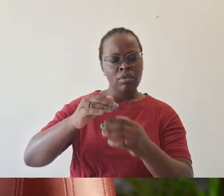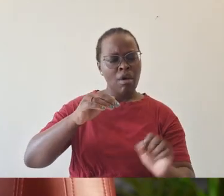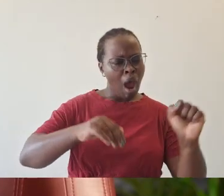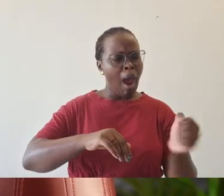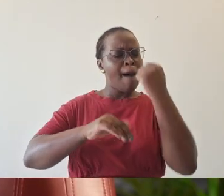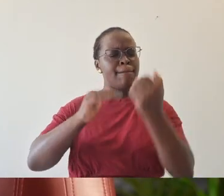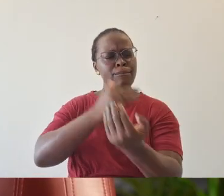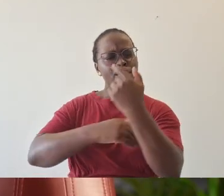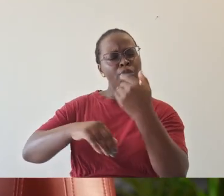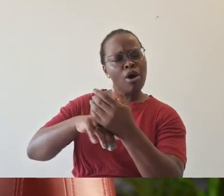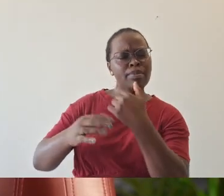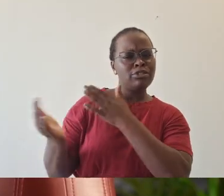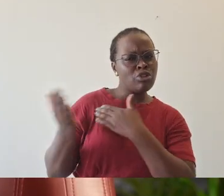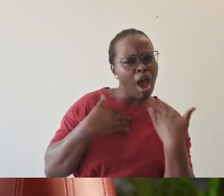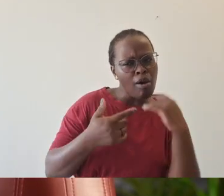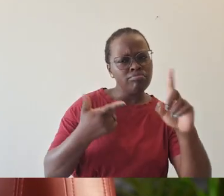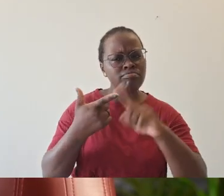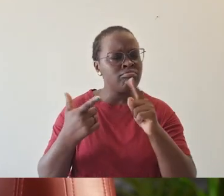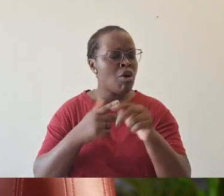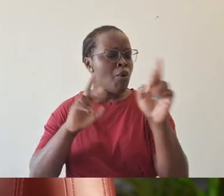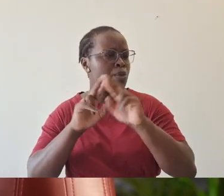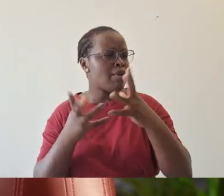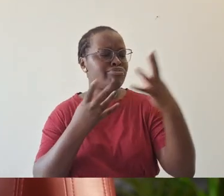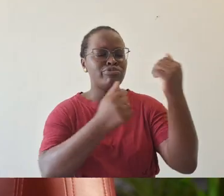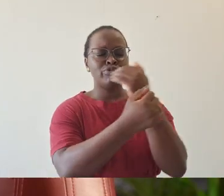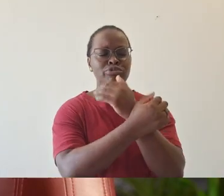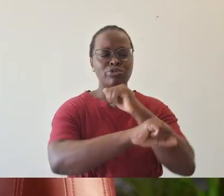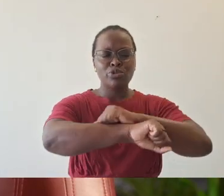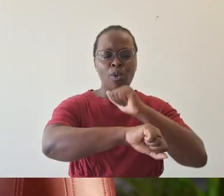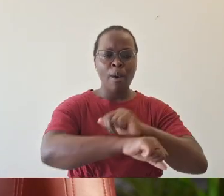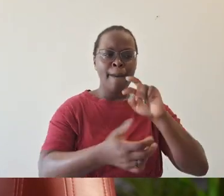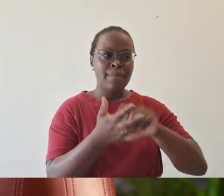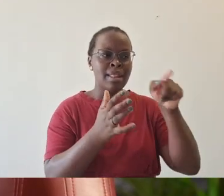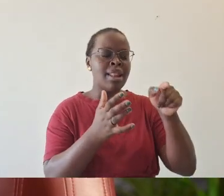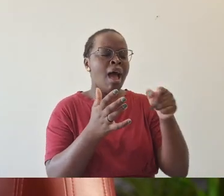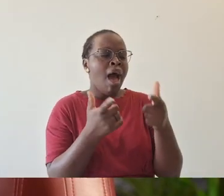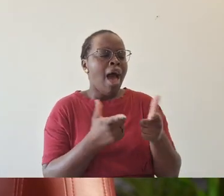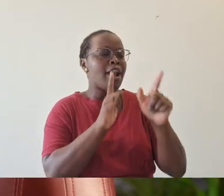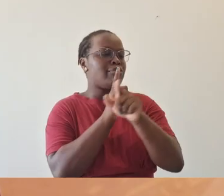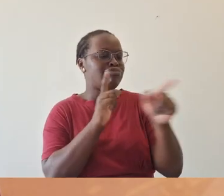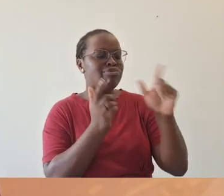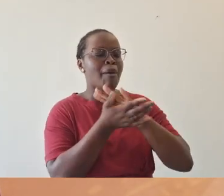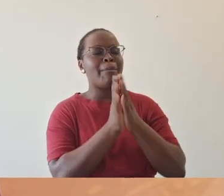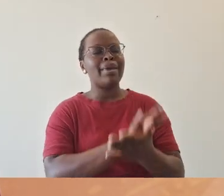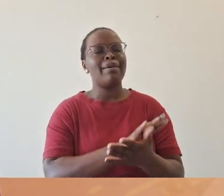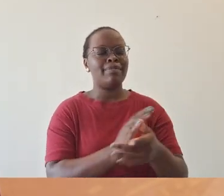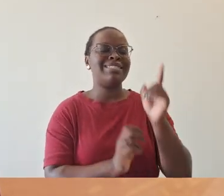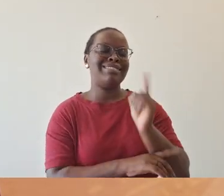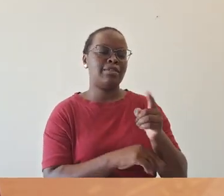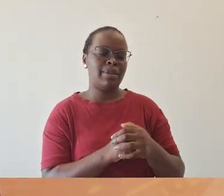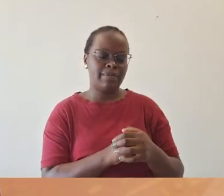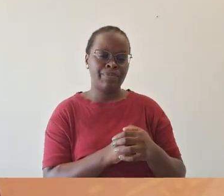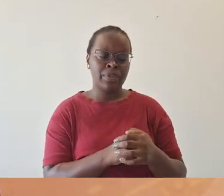chore that's supposed to be done, they probably shower, prepare to go to school. So that in itself allowed them to be more disciplined. But the